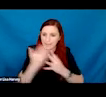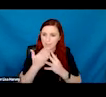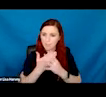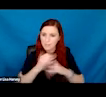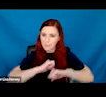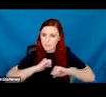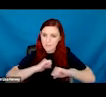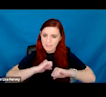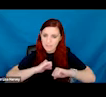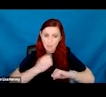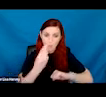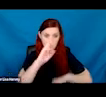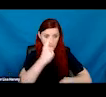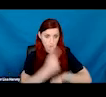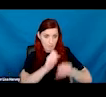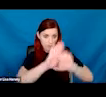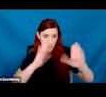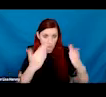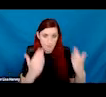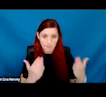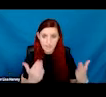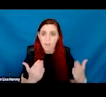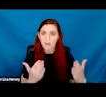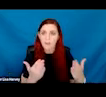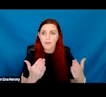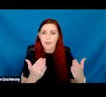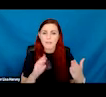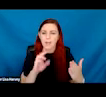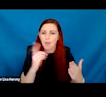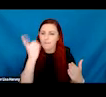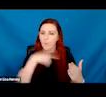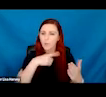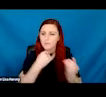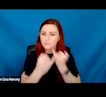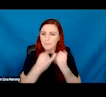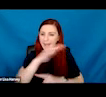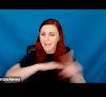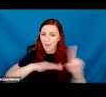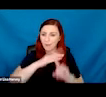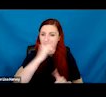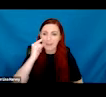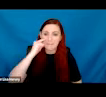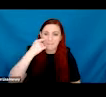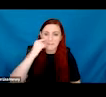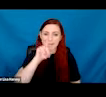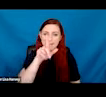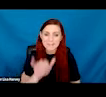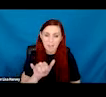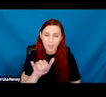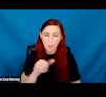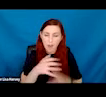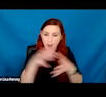The image here on screen is a mud play area, pigsty, with large wooden carved